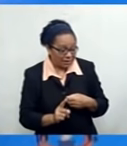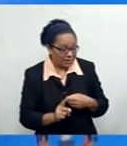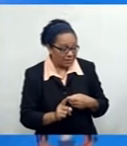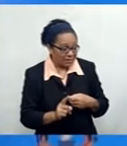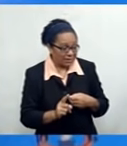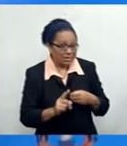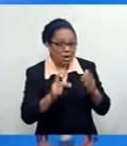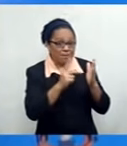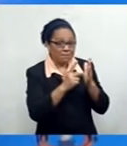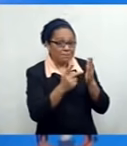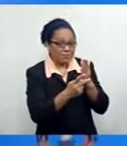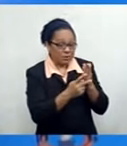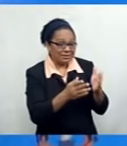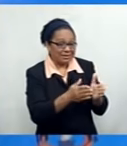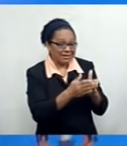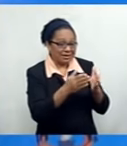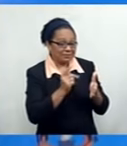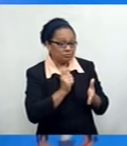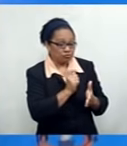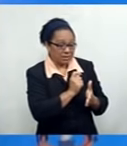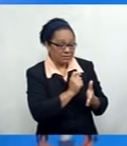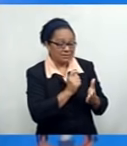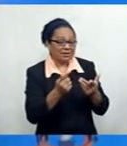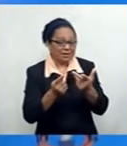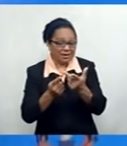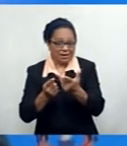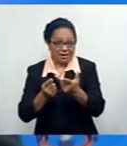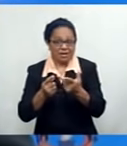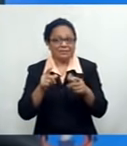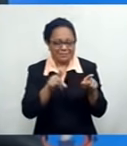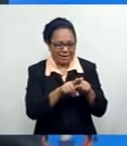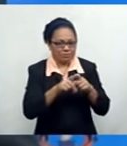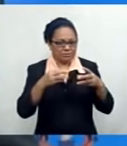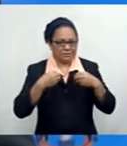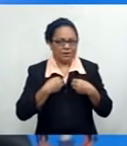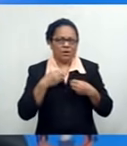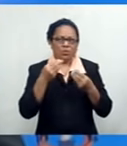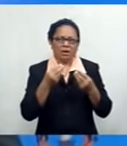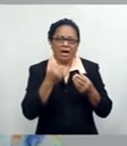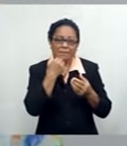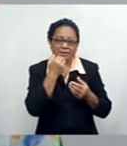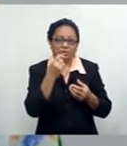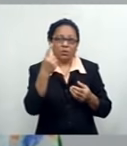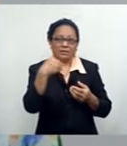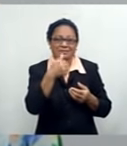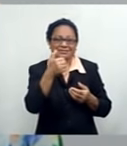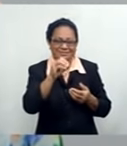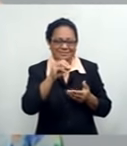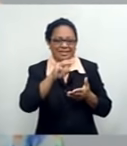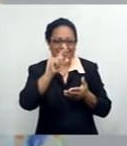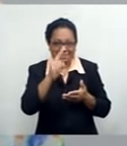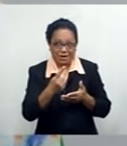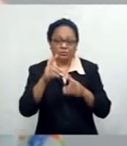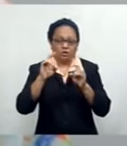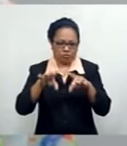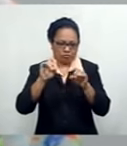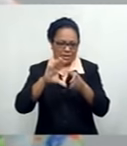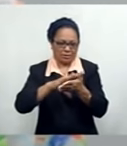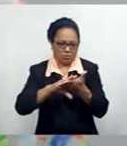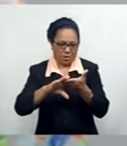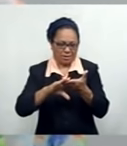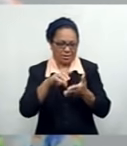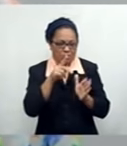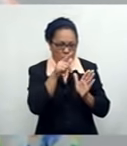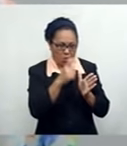Heaven Trust and Frank Hilton organization have received equipment worth 160,000 Australian dollars. Tell us more